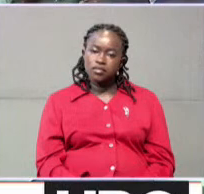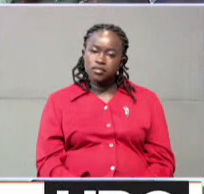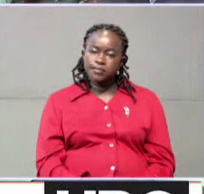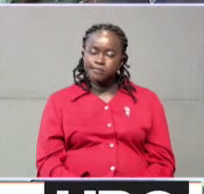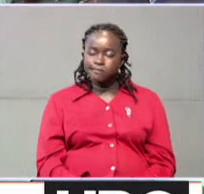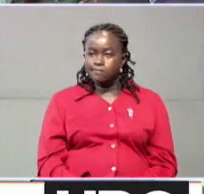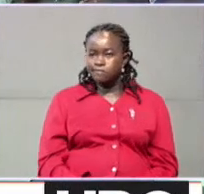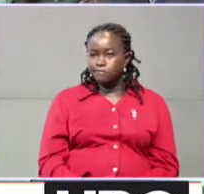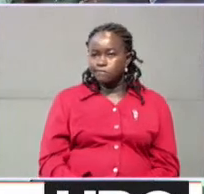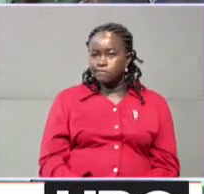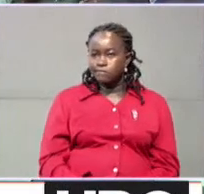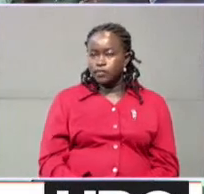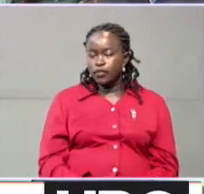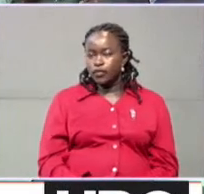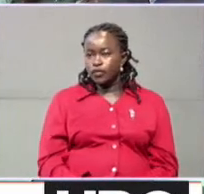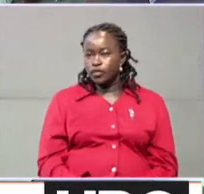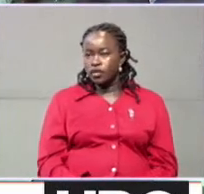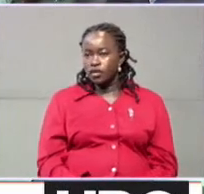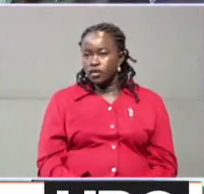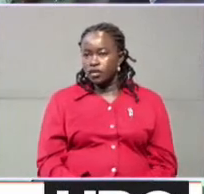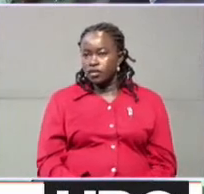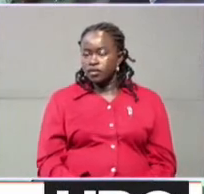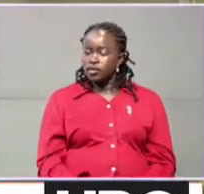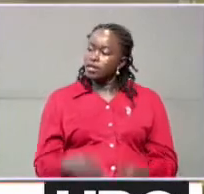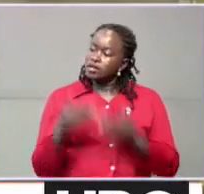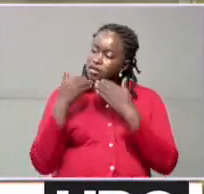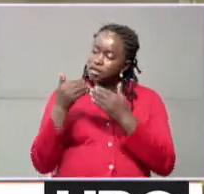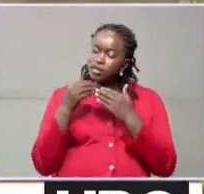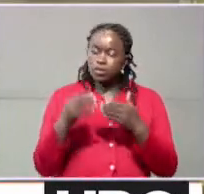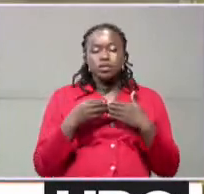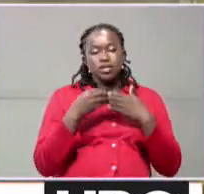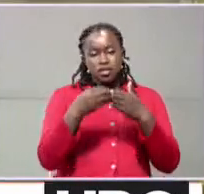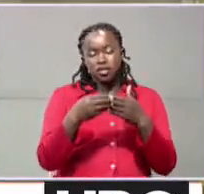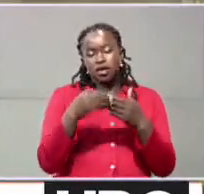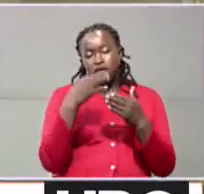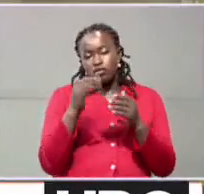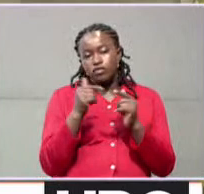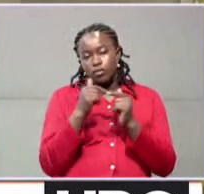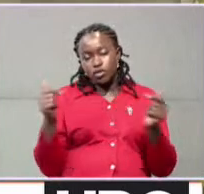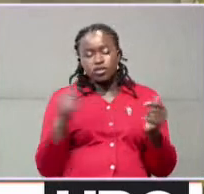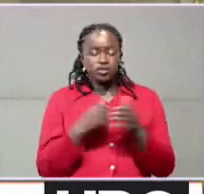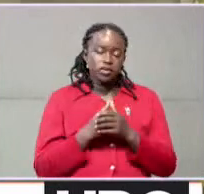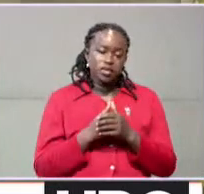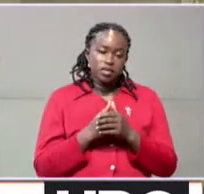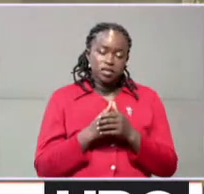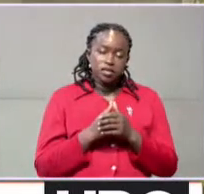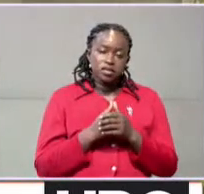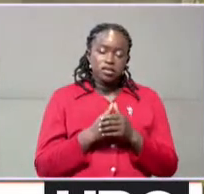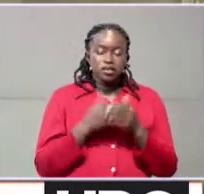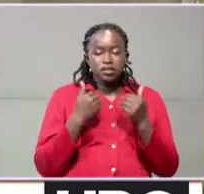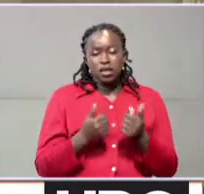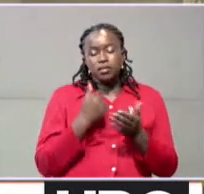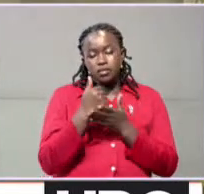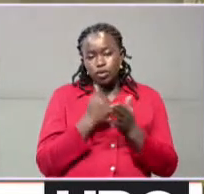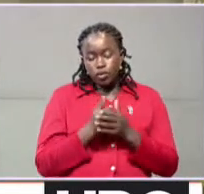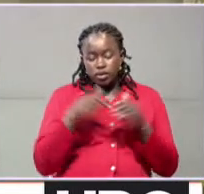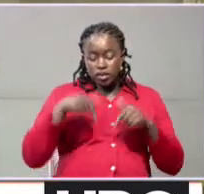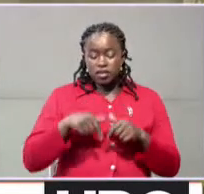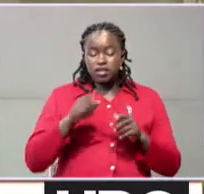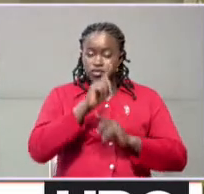thank you uh leader of opposition since since we are in question